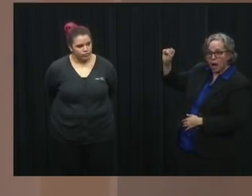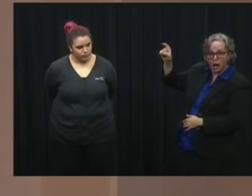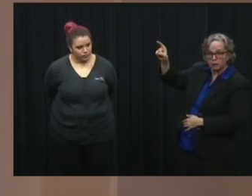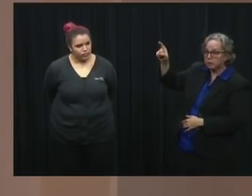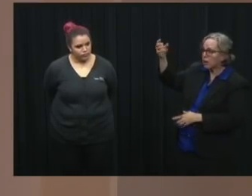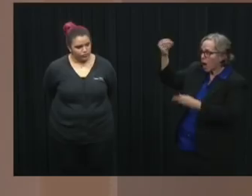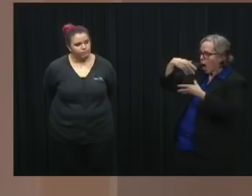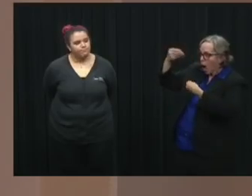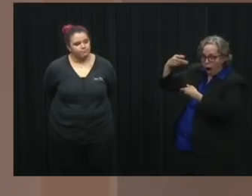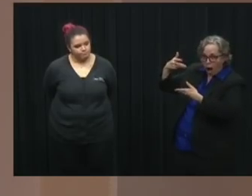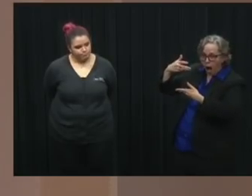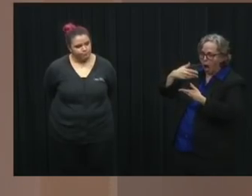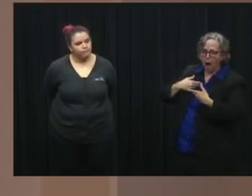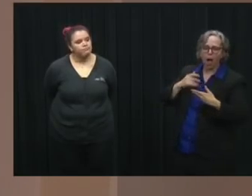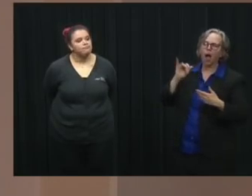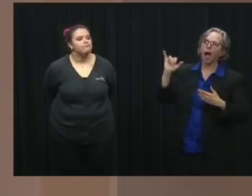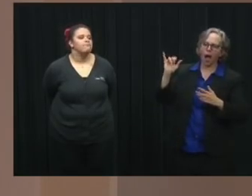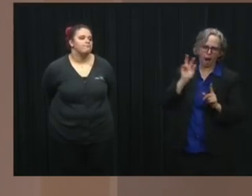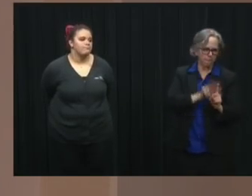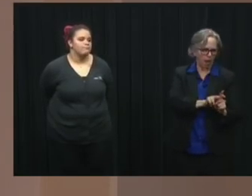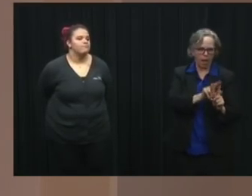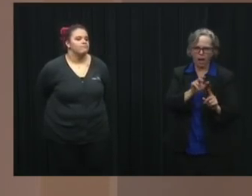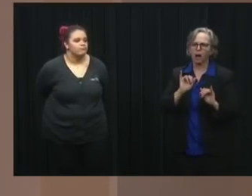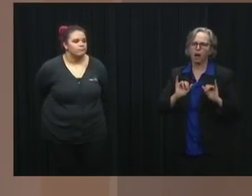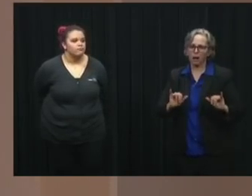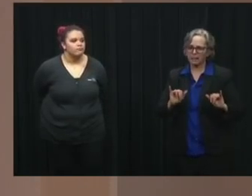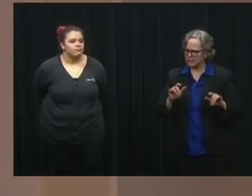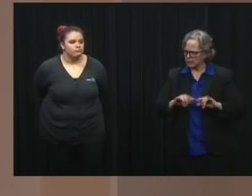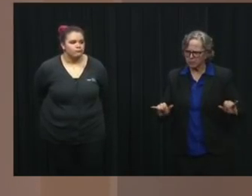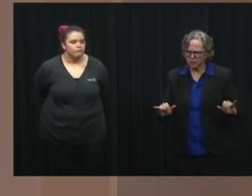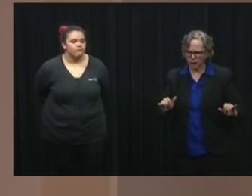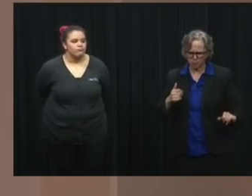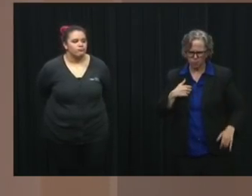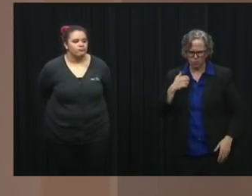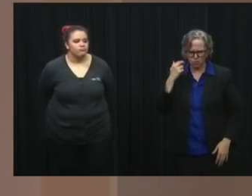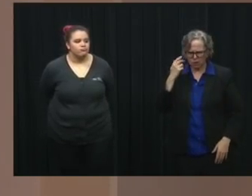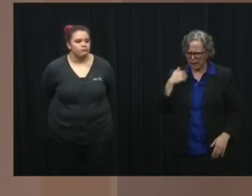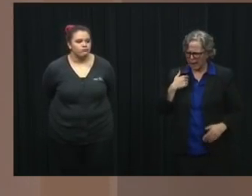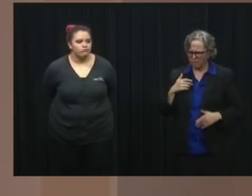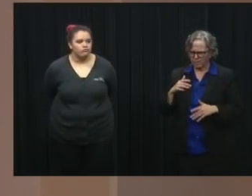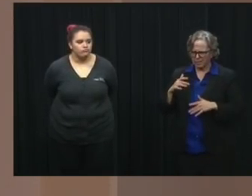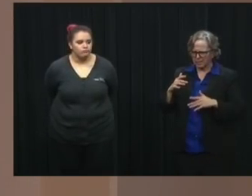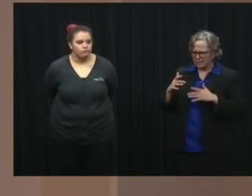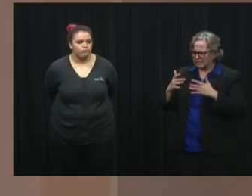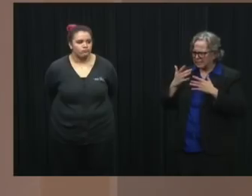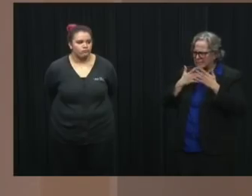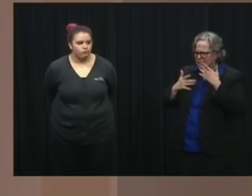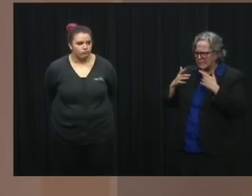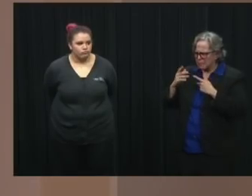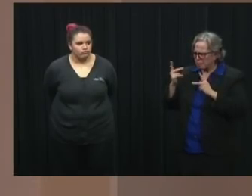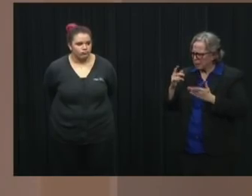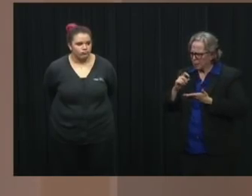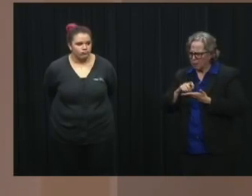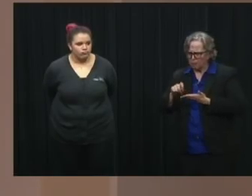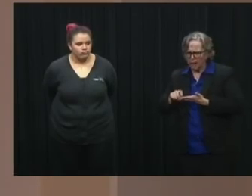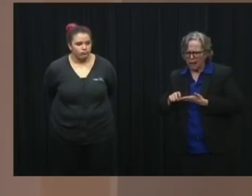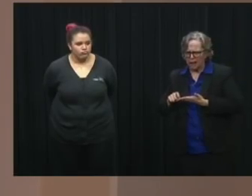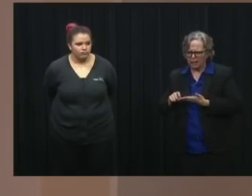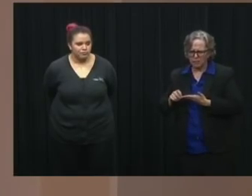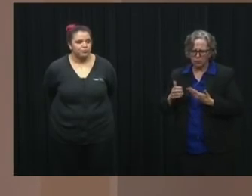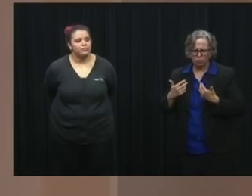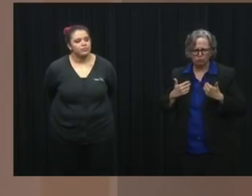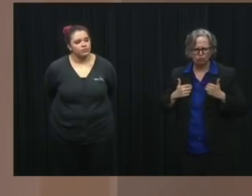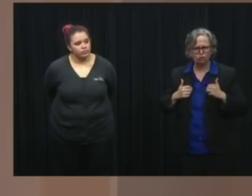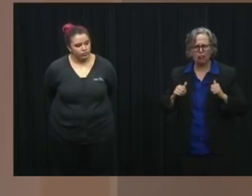limited resources that we have to enforce it. We tried to write it plainly, recognizing that the